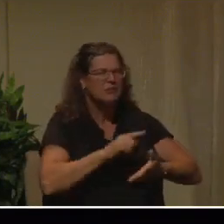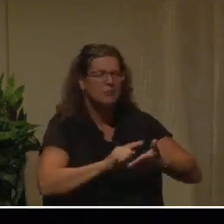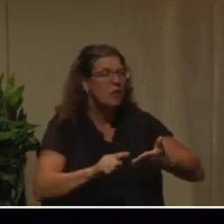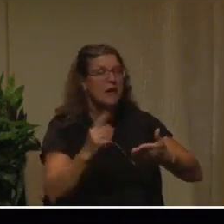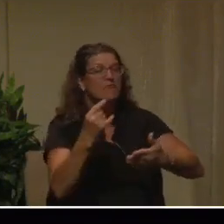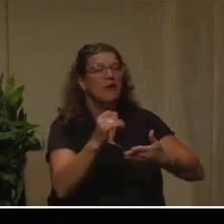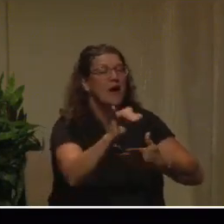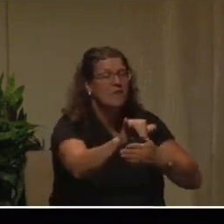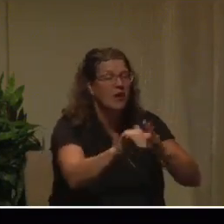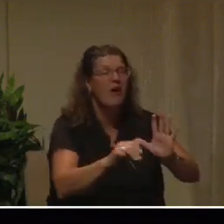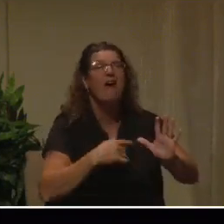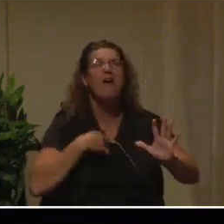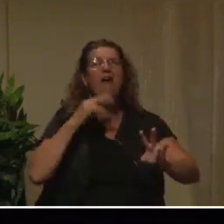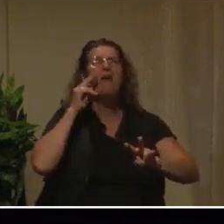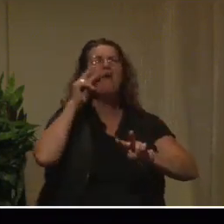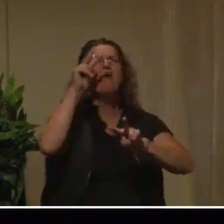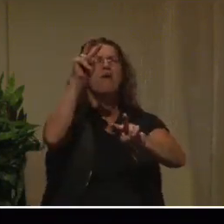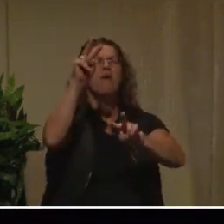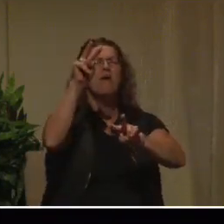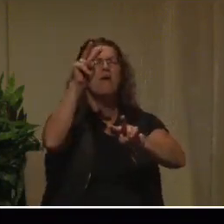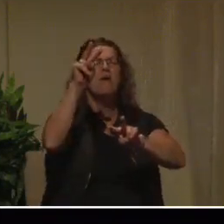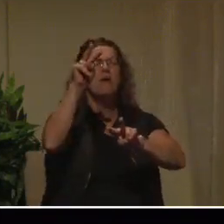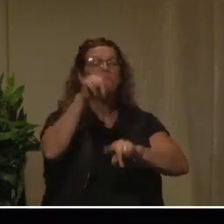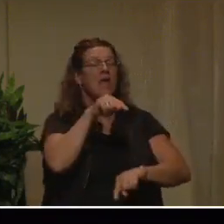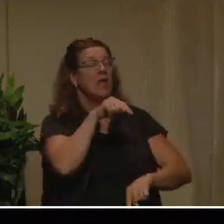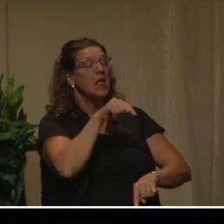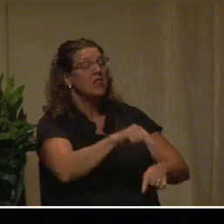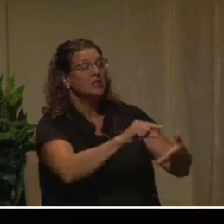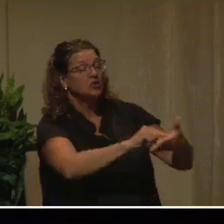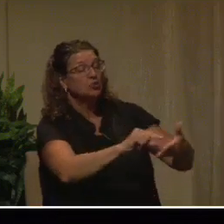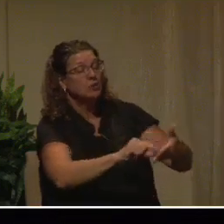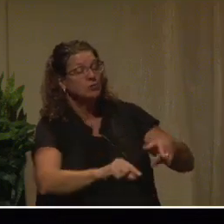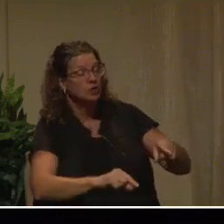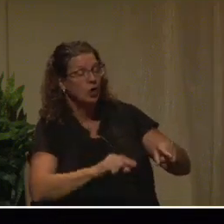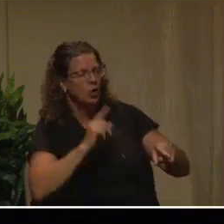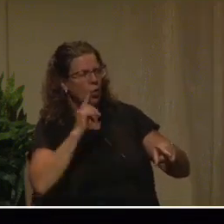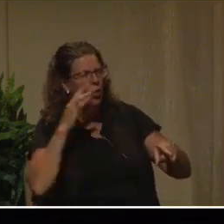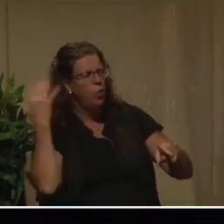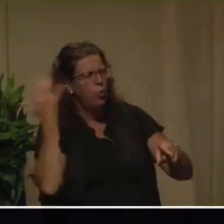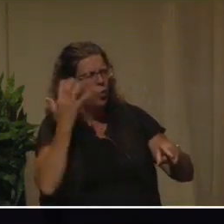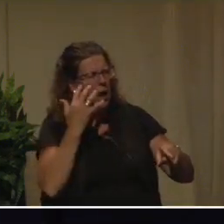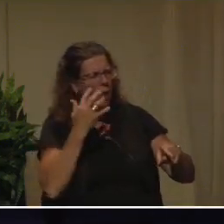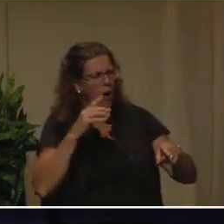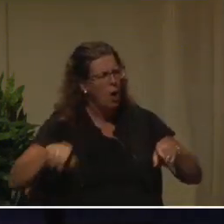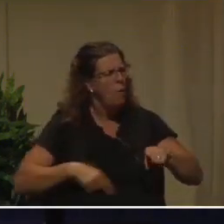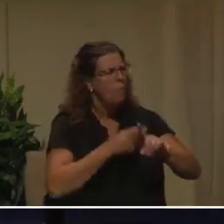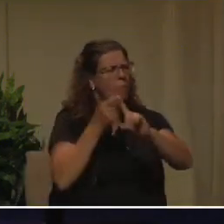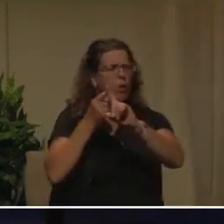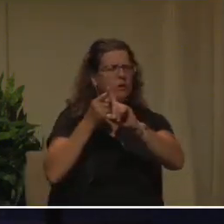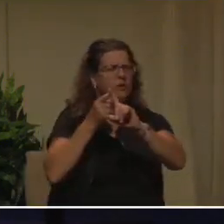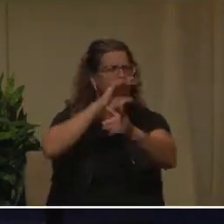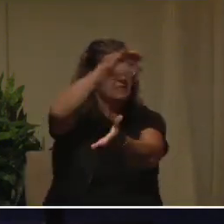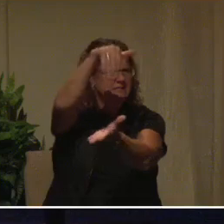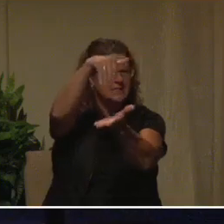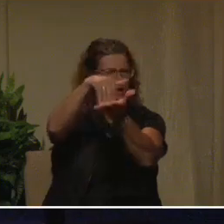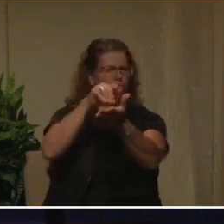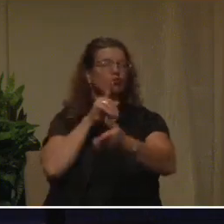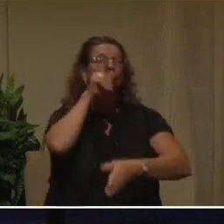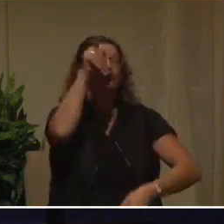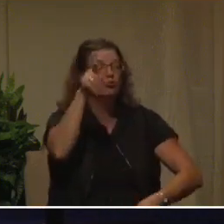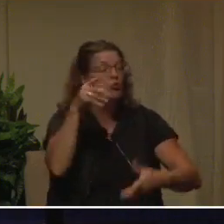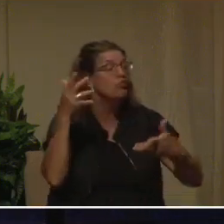And this is just one little part of your word, but it points to this amazing central truth that the early